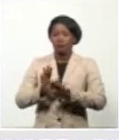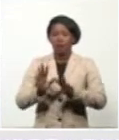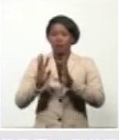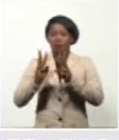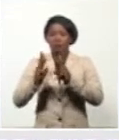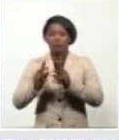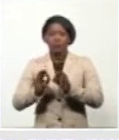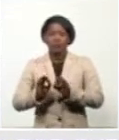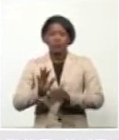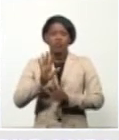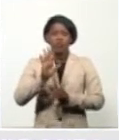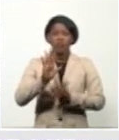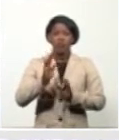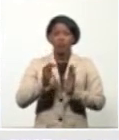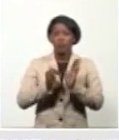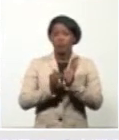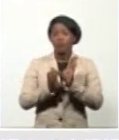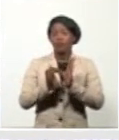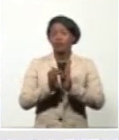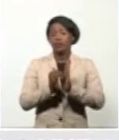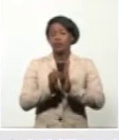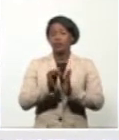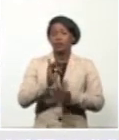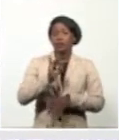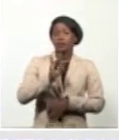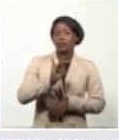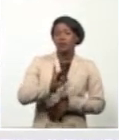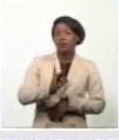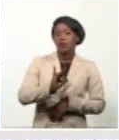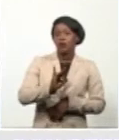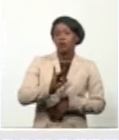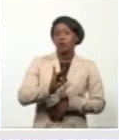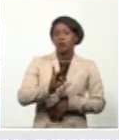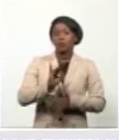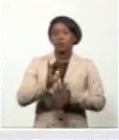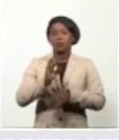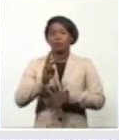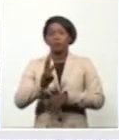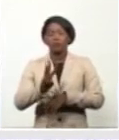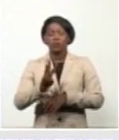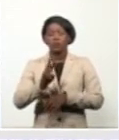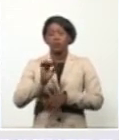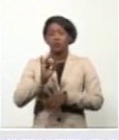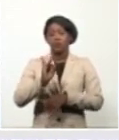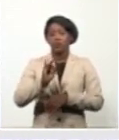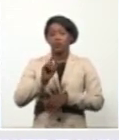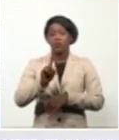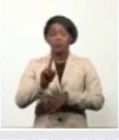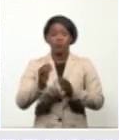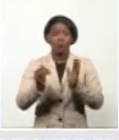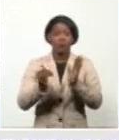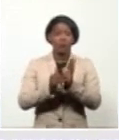And this makes a total of 5,300,000 and